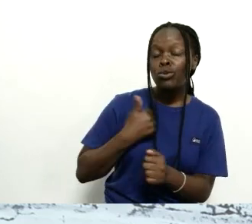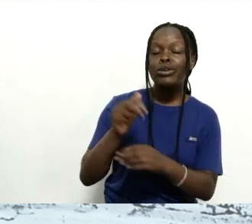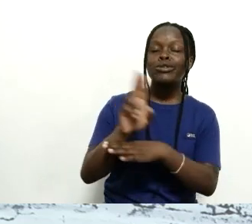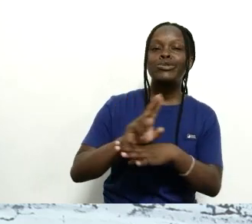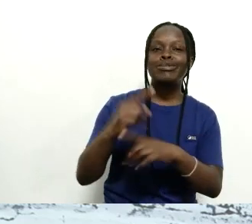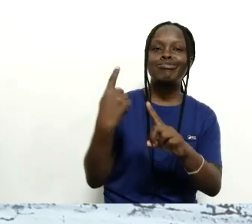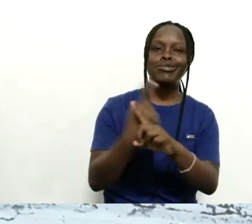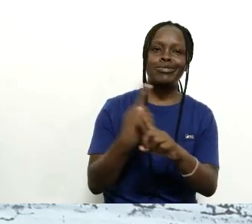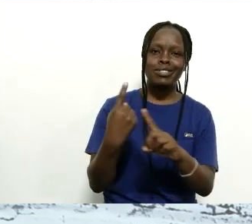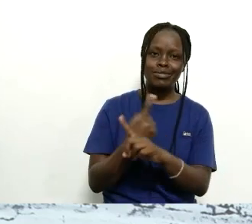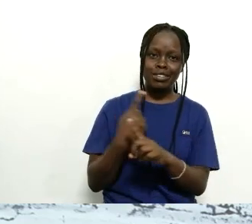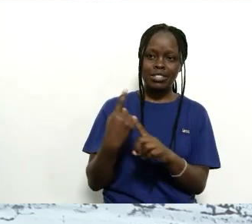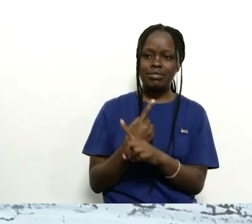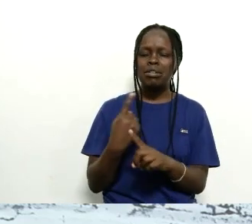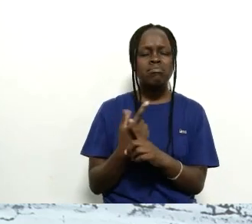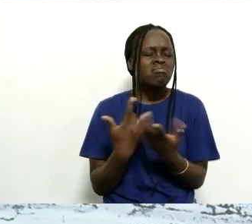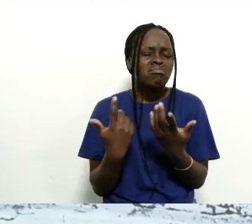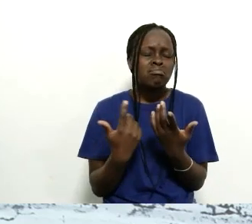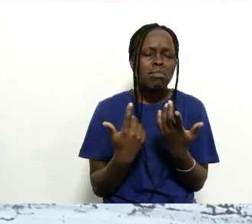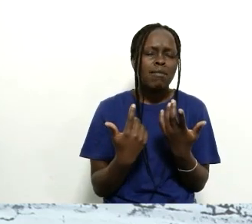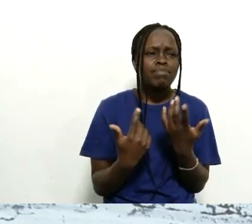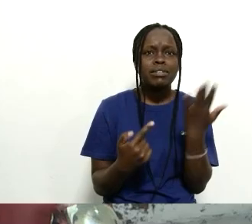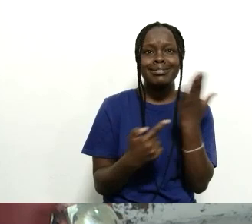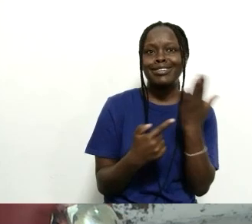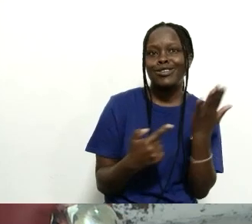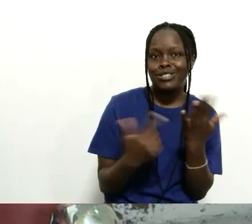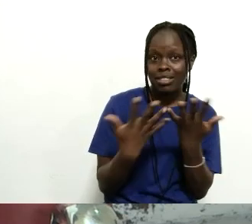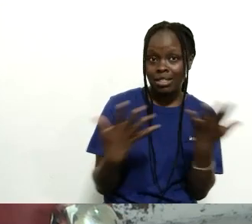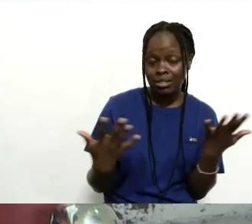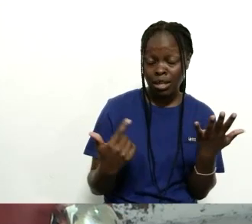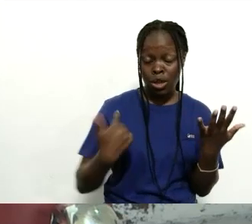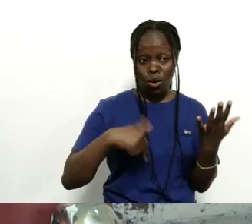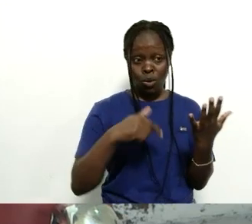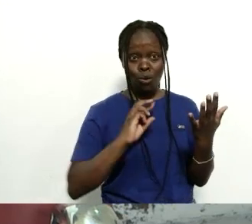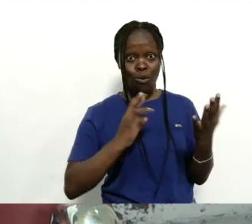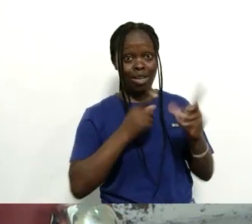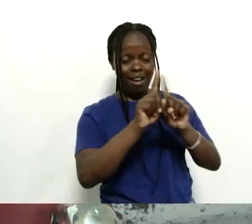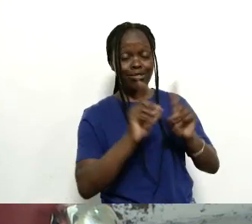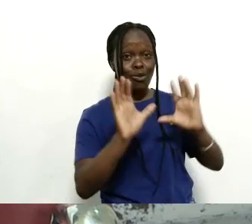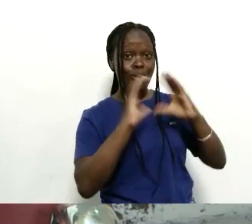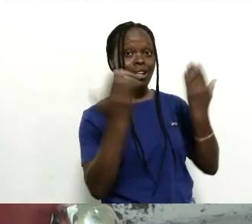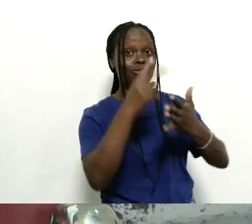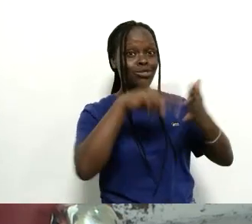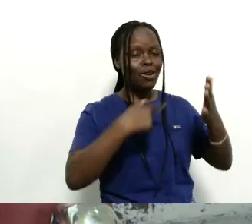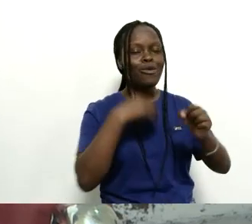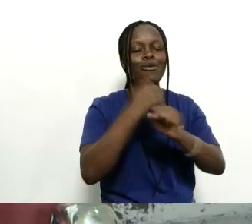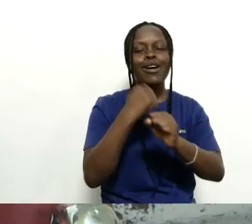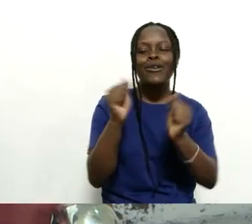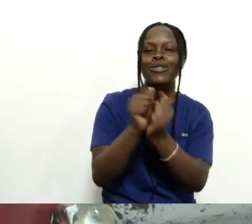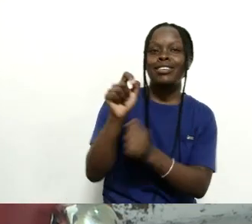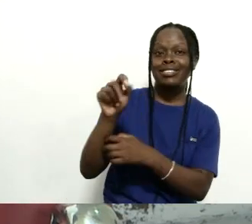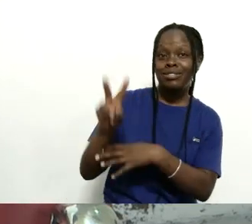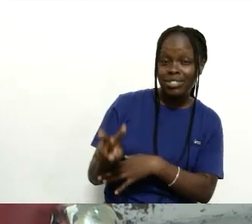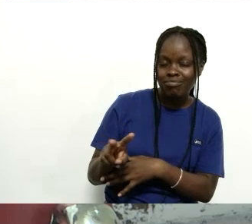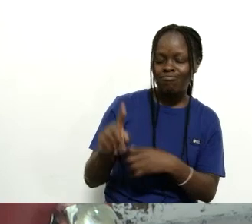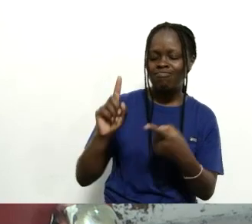that over 80% of the families inside the camp only have no access to TV. So they have access